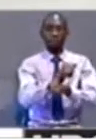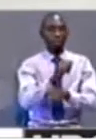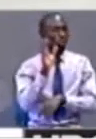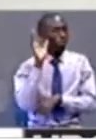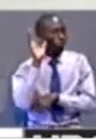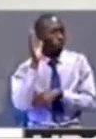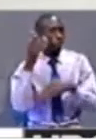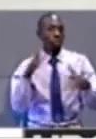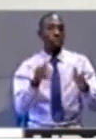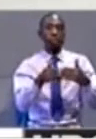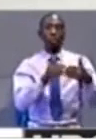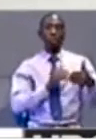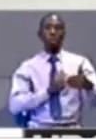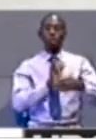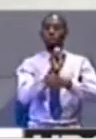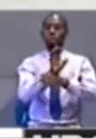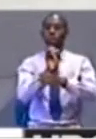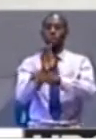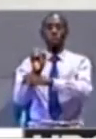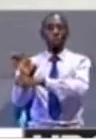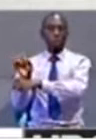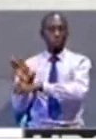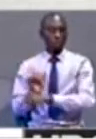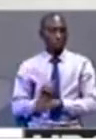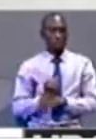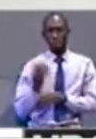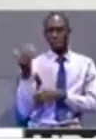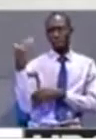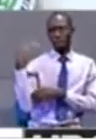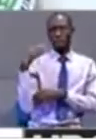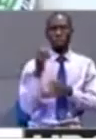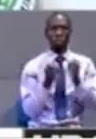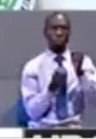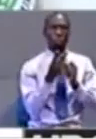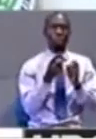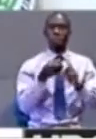in the last 12 months, we have had